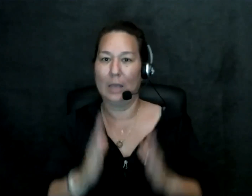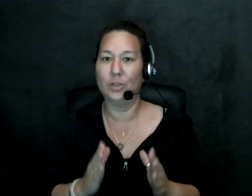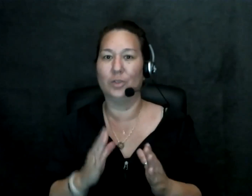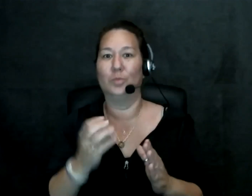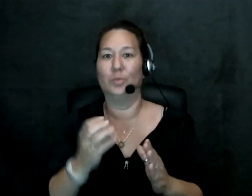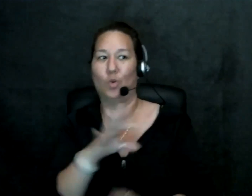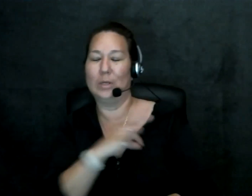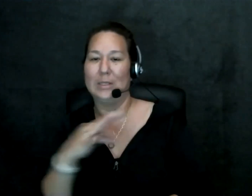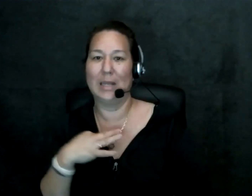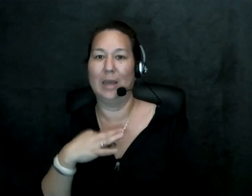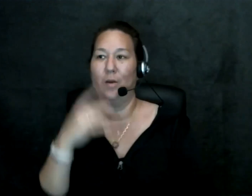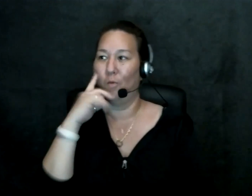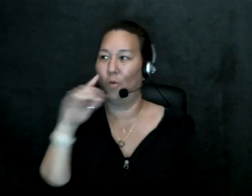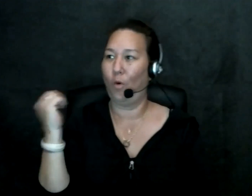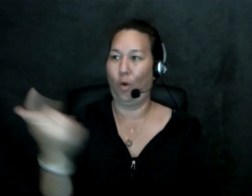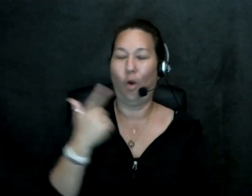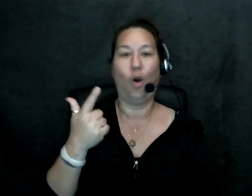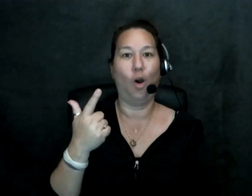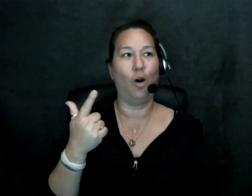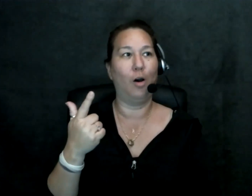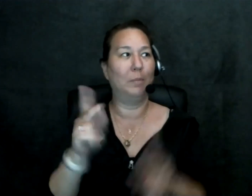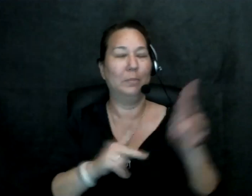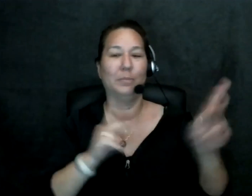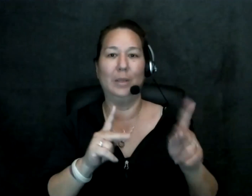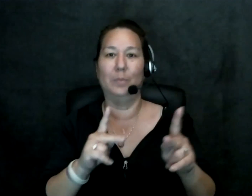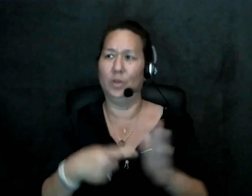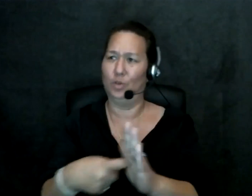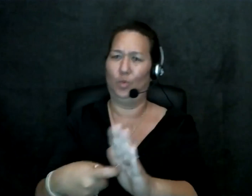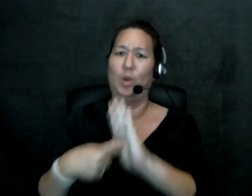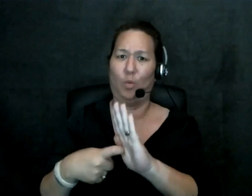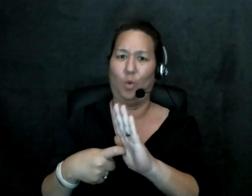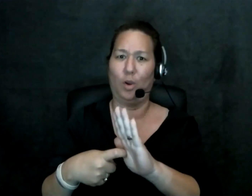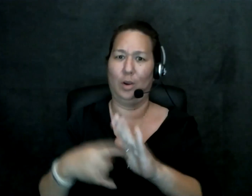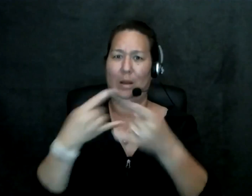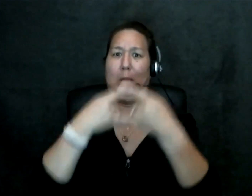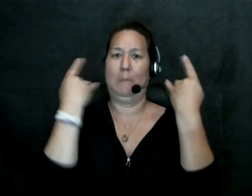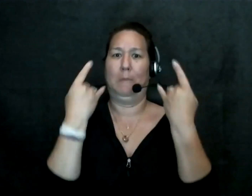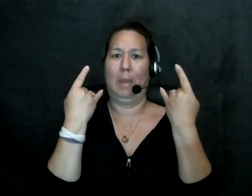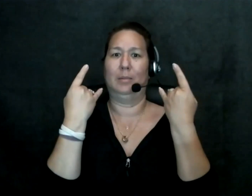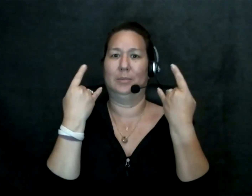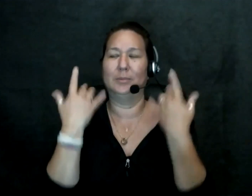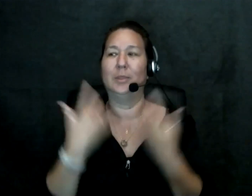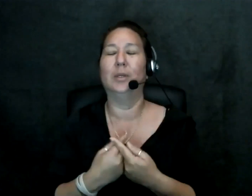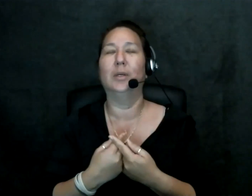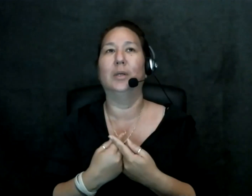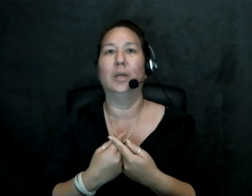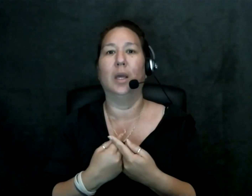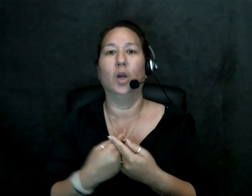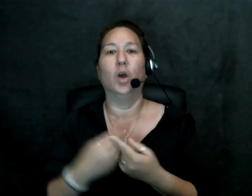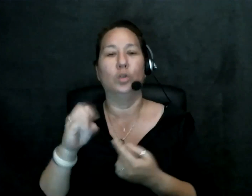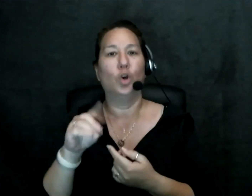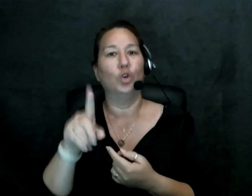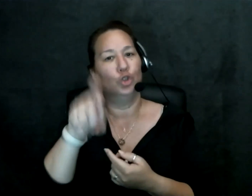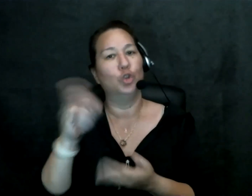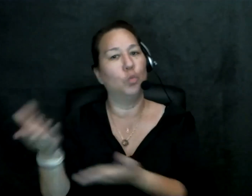everybody who comes in can do that, and I think that's a reasonable option. And everybody should bring a mask with them